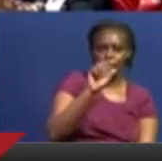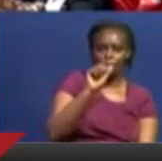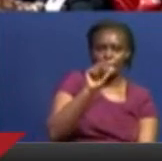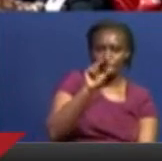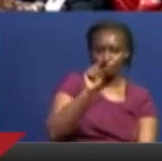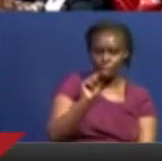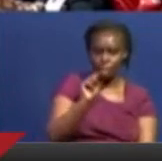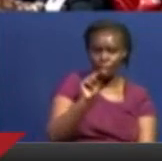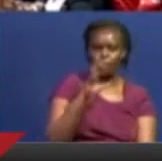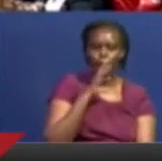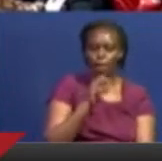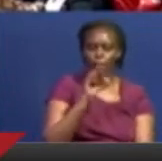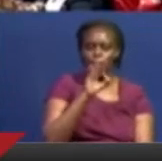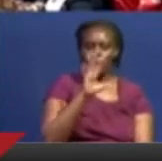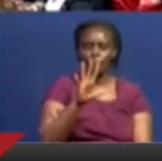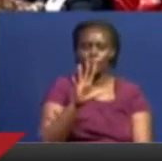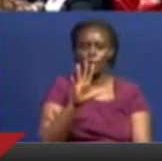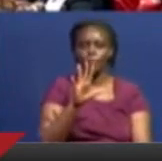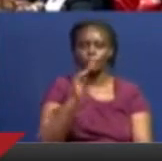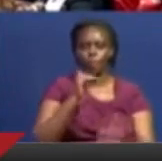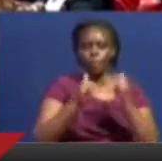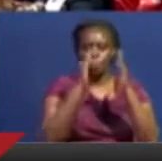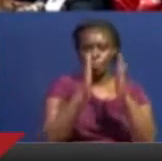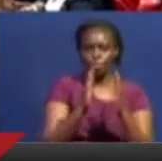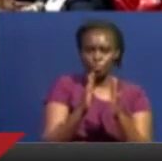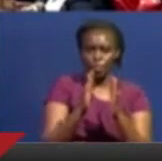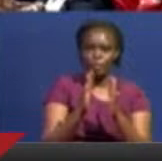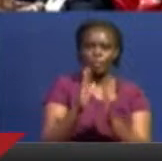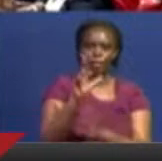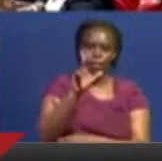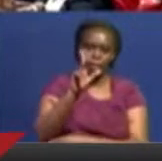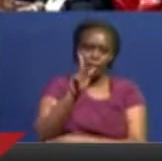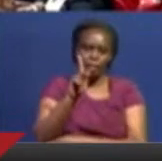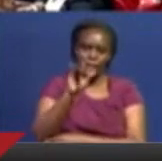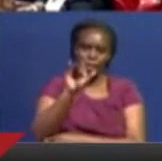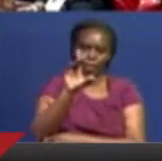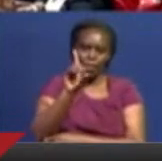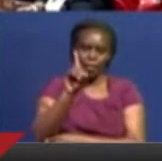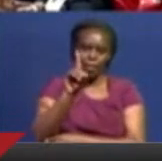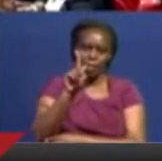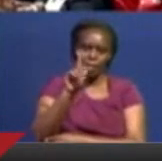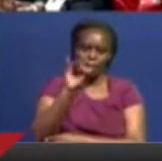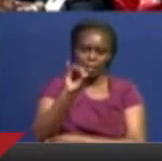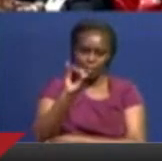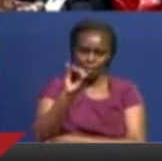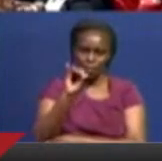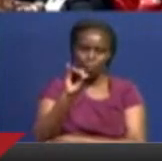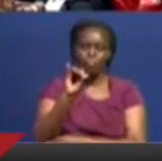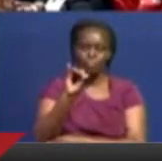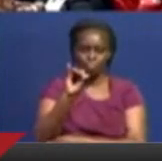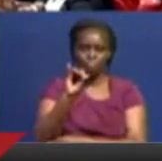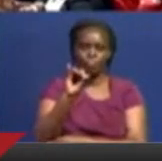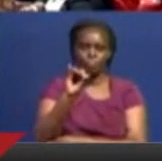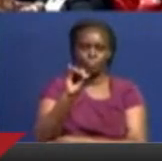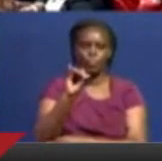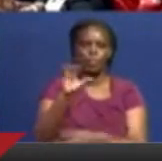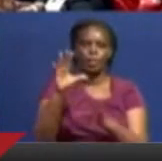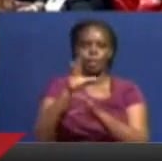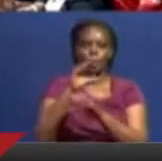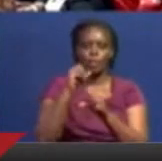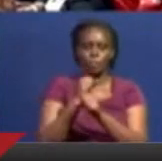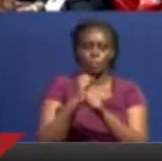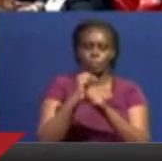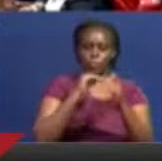35. Professor Kindiki was later promoted to the post of Associate Professor of Law at the